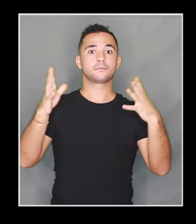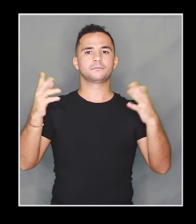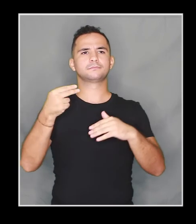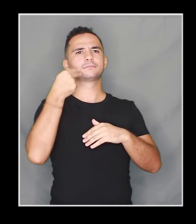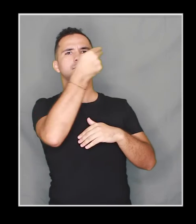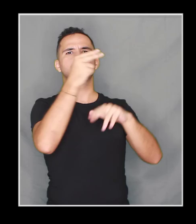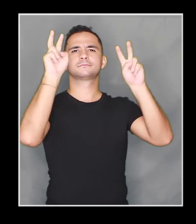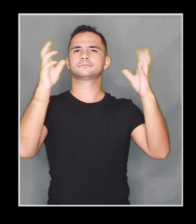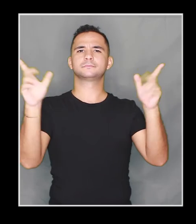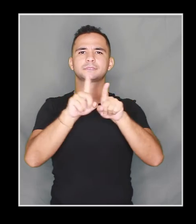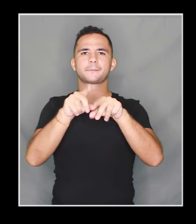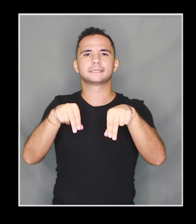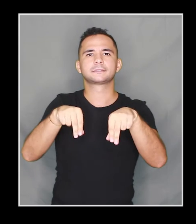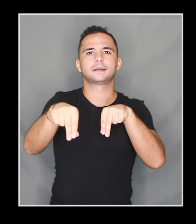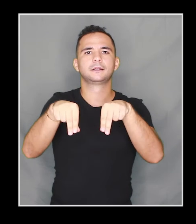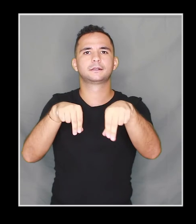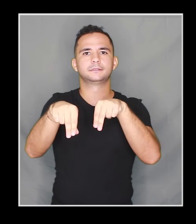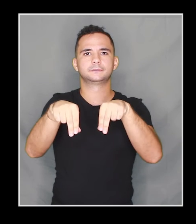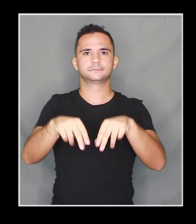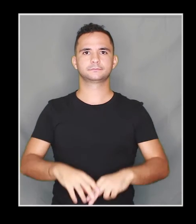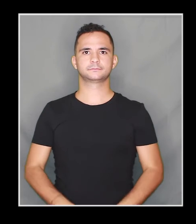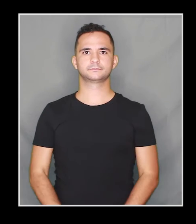usually 8, called scacchi.